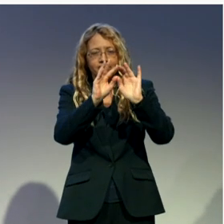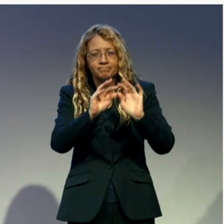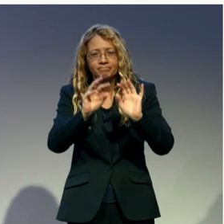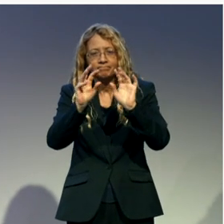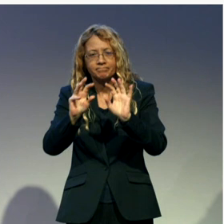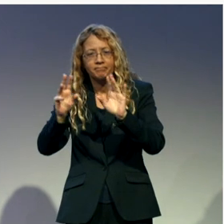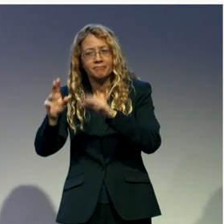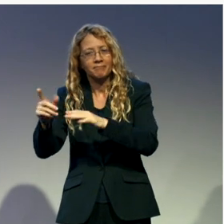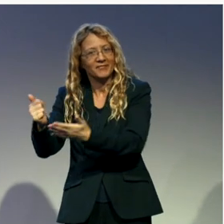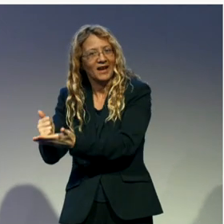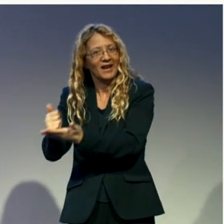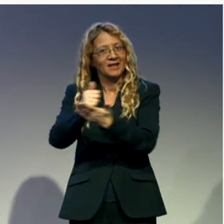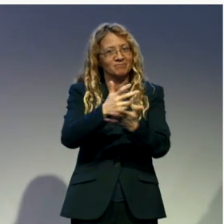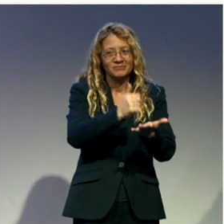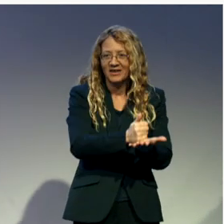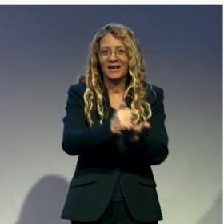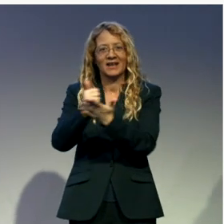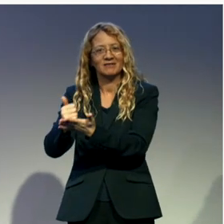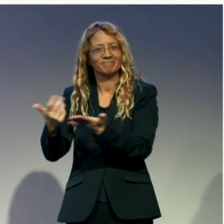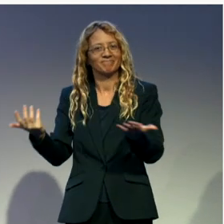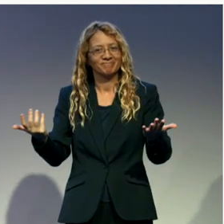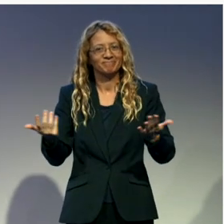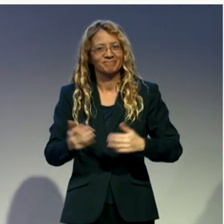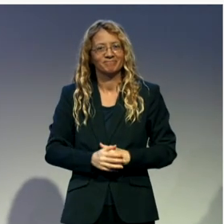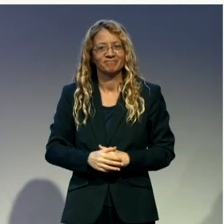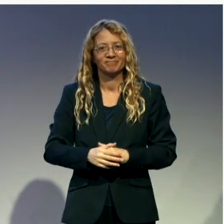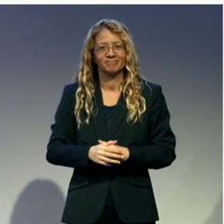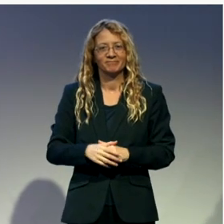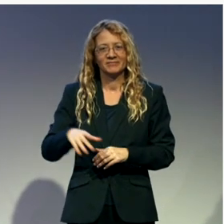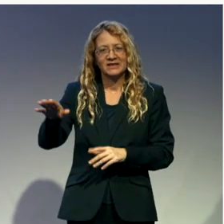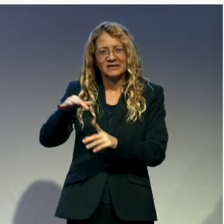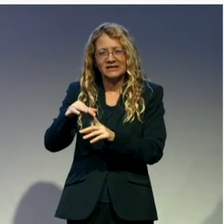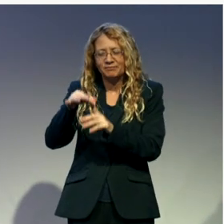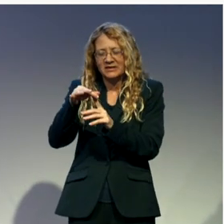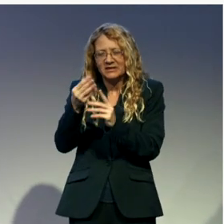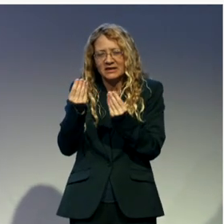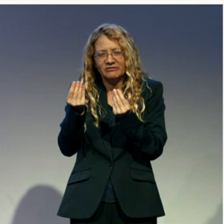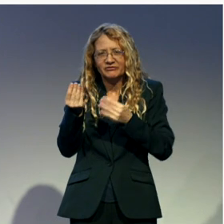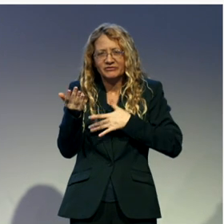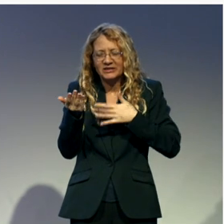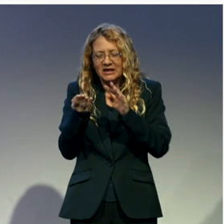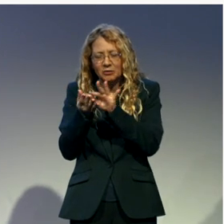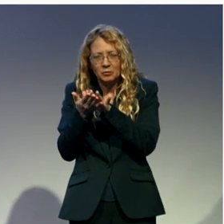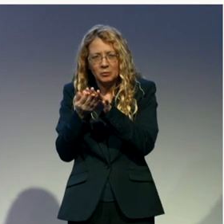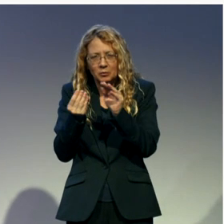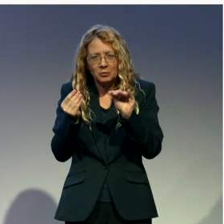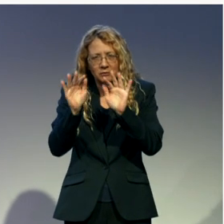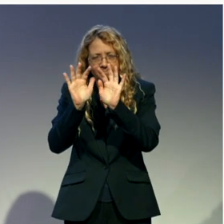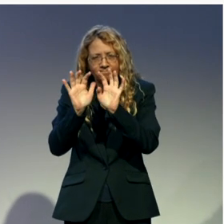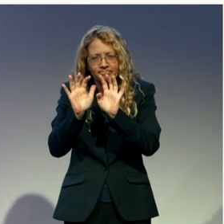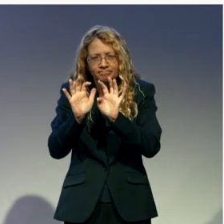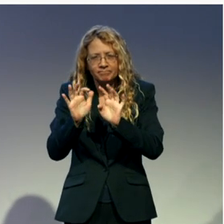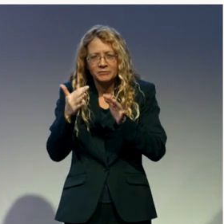who are blind, they have extraordinary skills in detecting knots within the